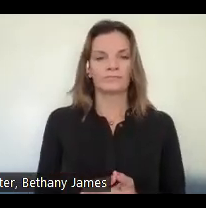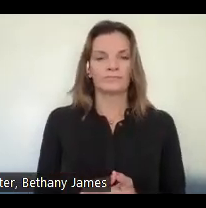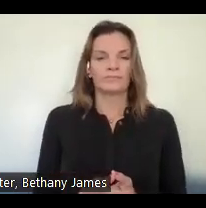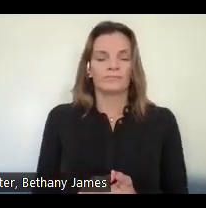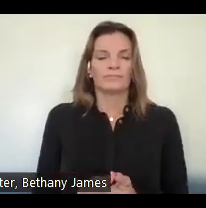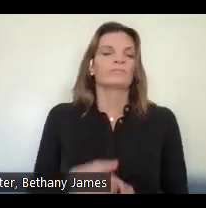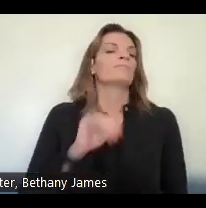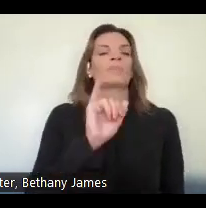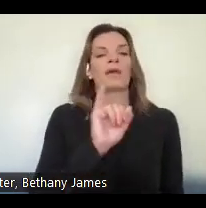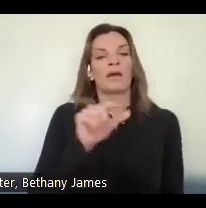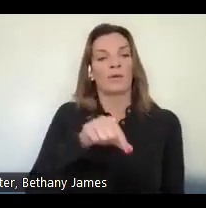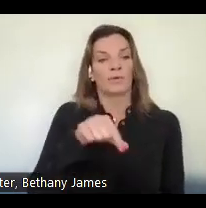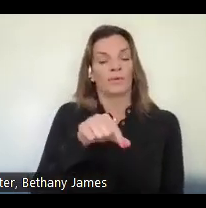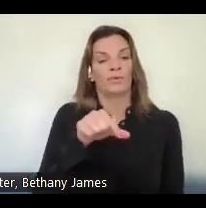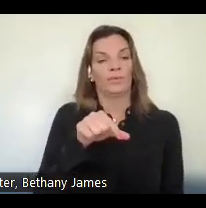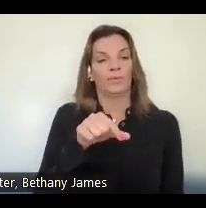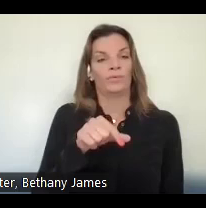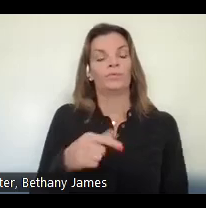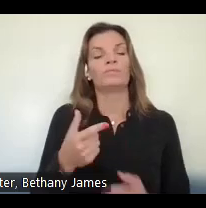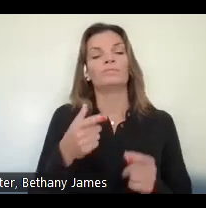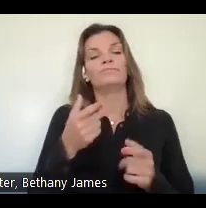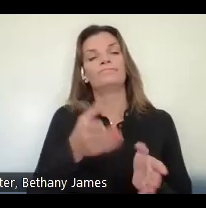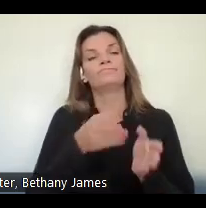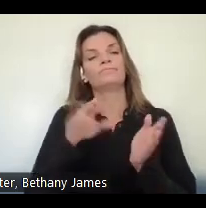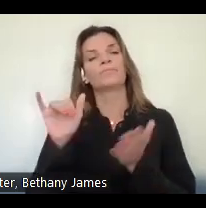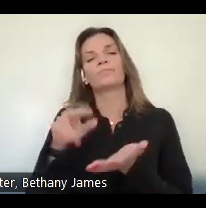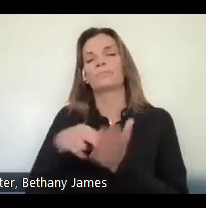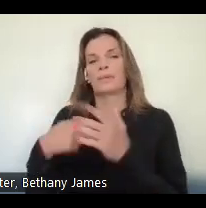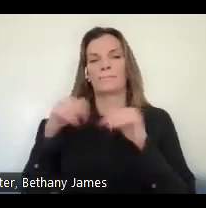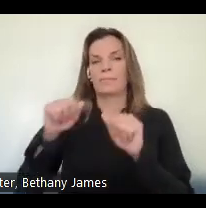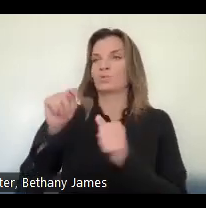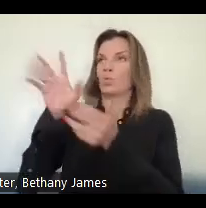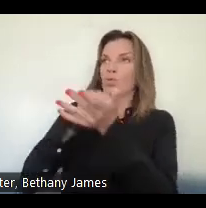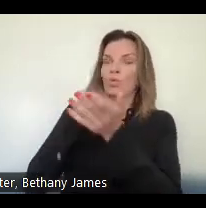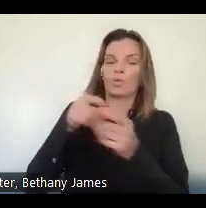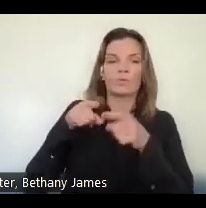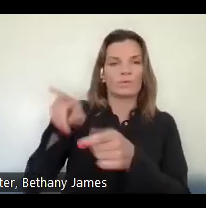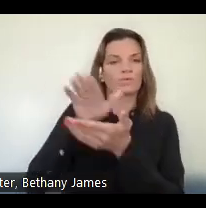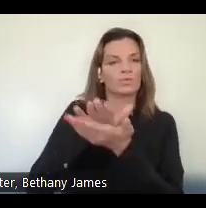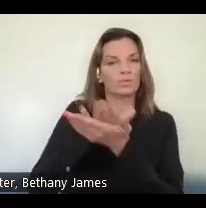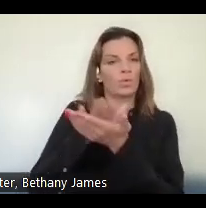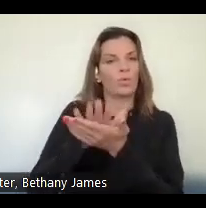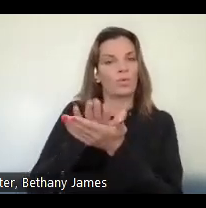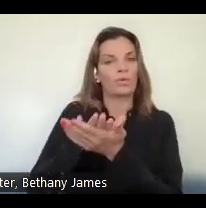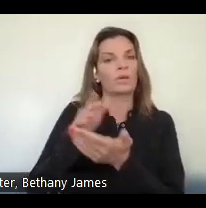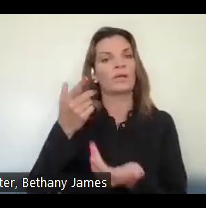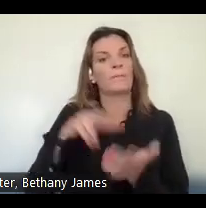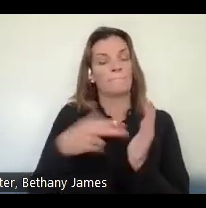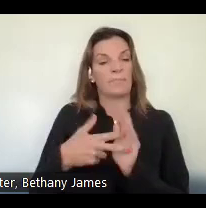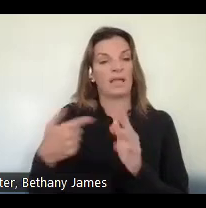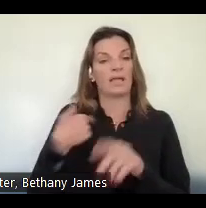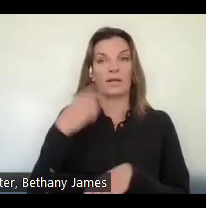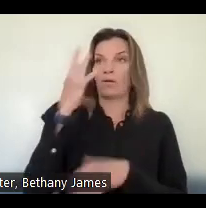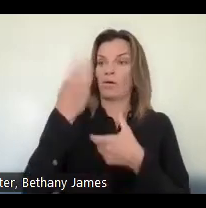ability to learn in a typical school environment may or may not necessarily be impacted. It is an